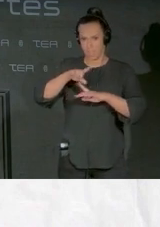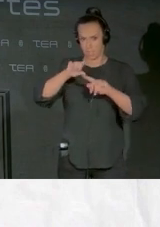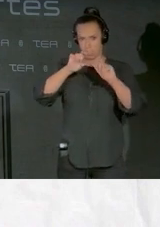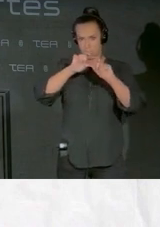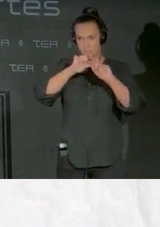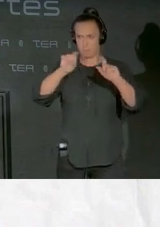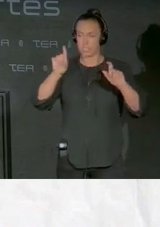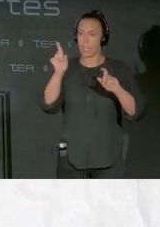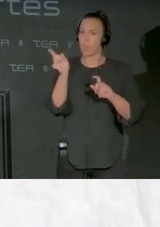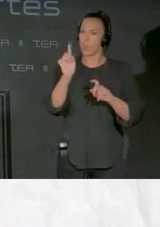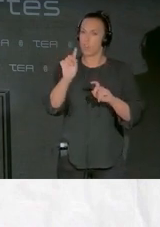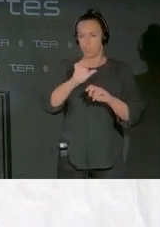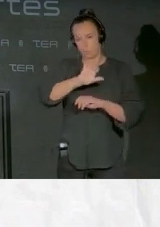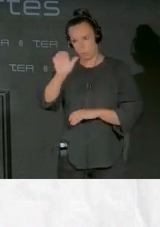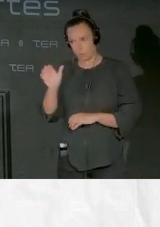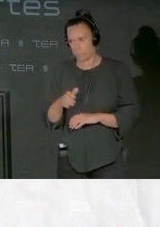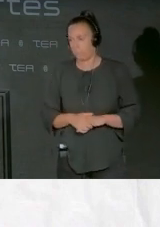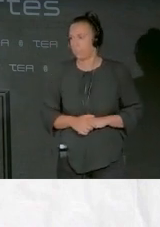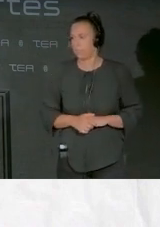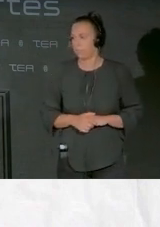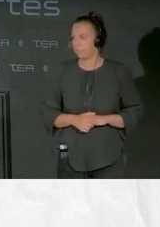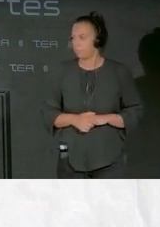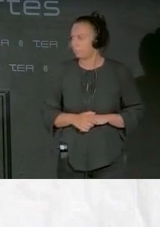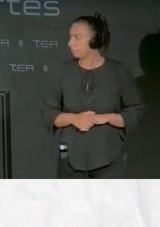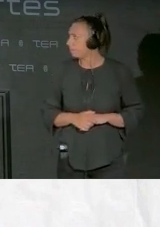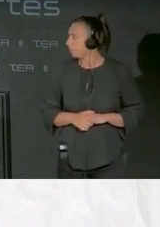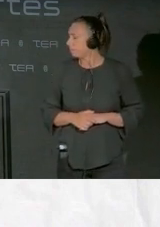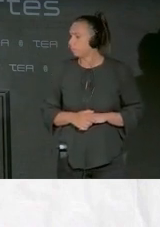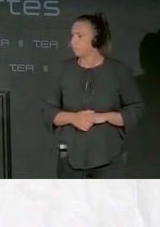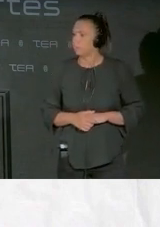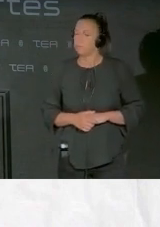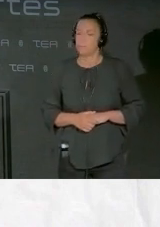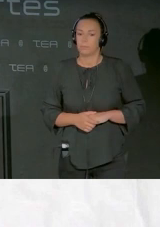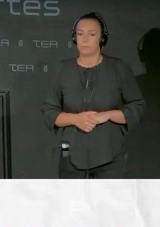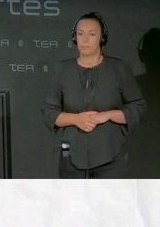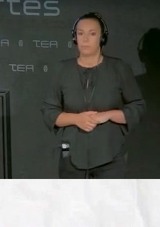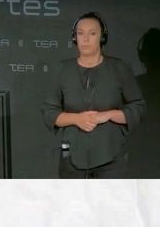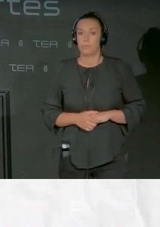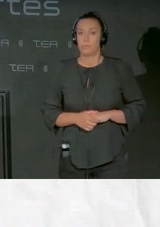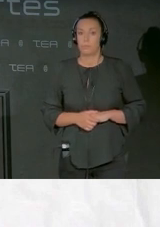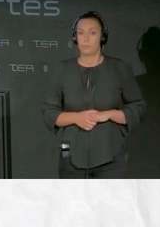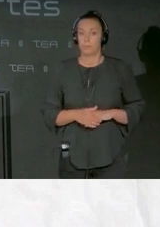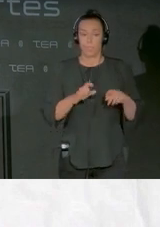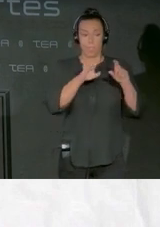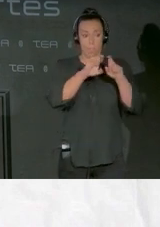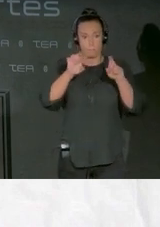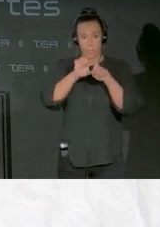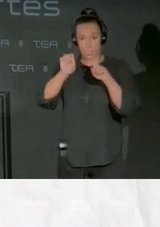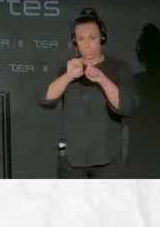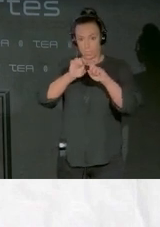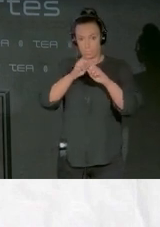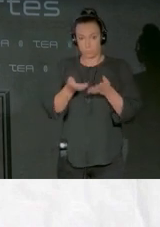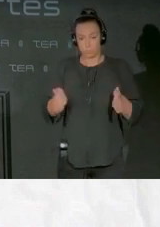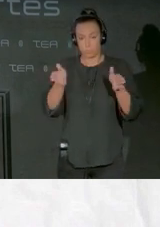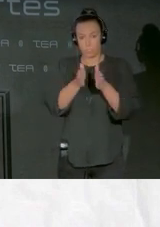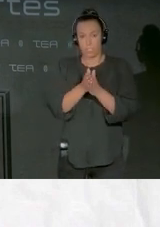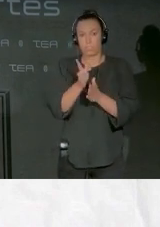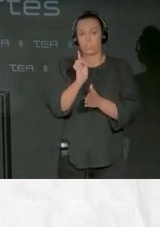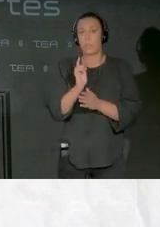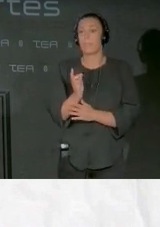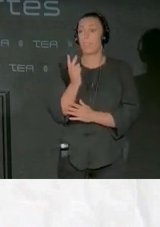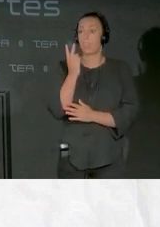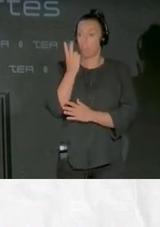question mark. So only two EU companies are in the global top 20, and they represent